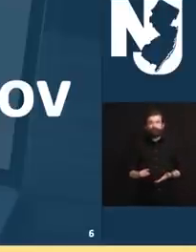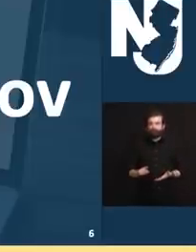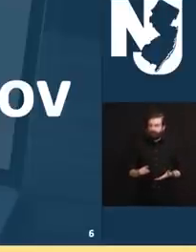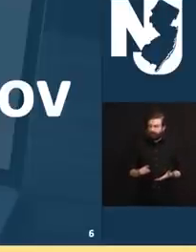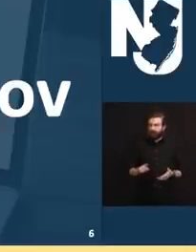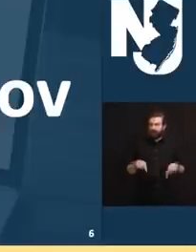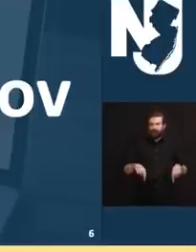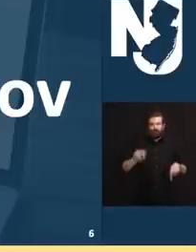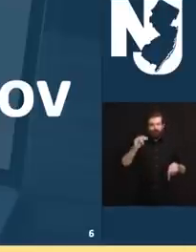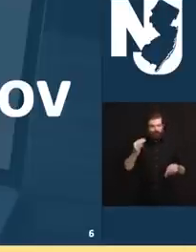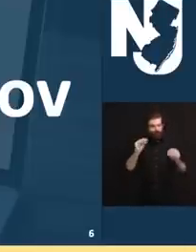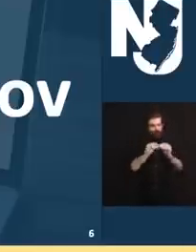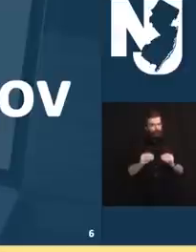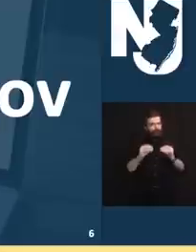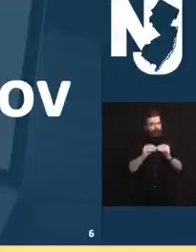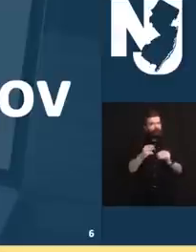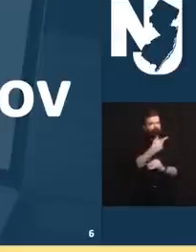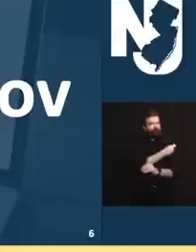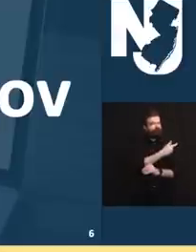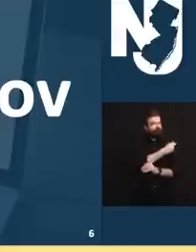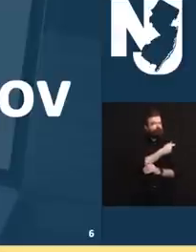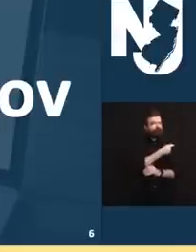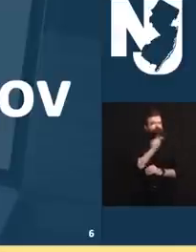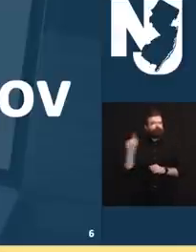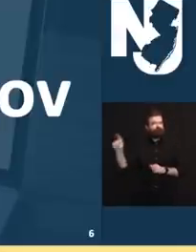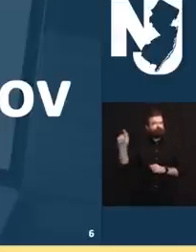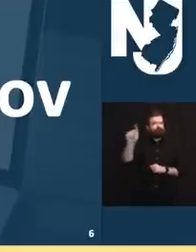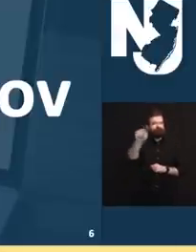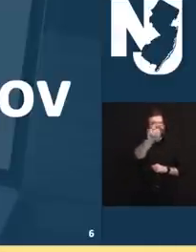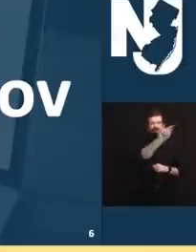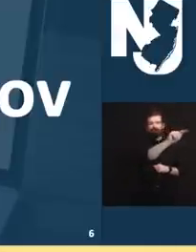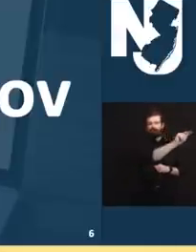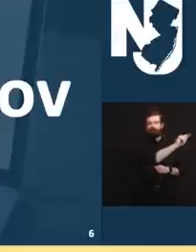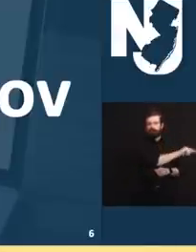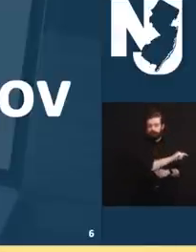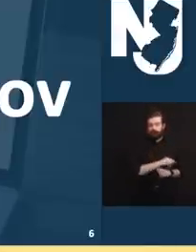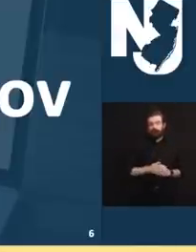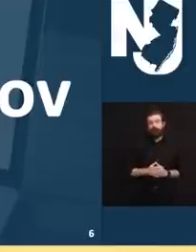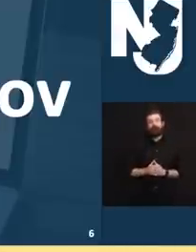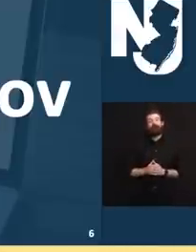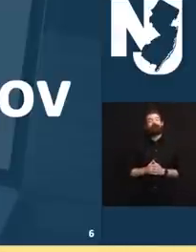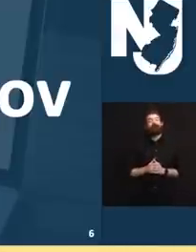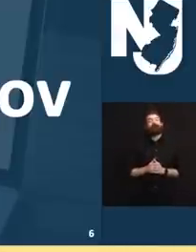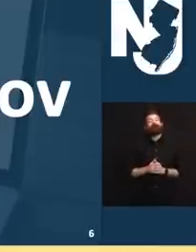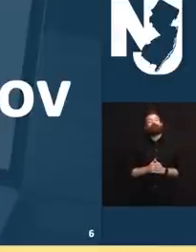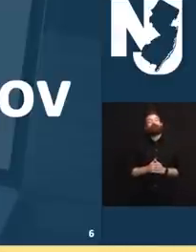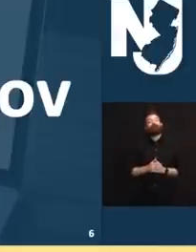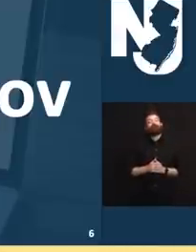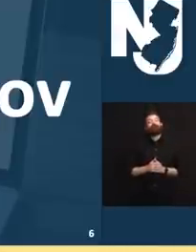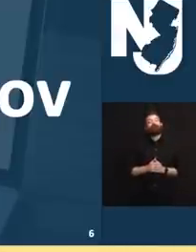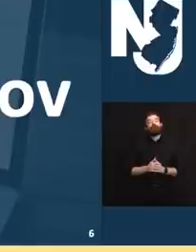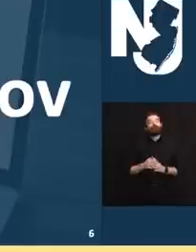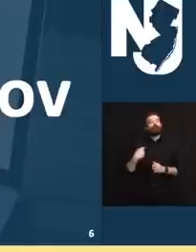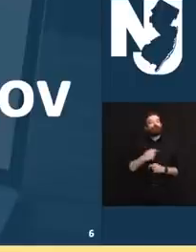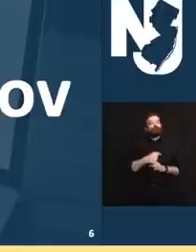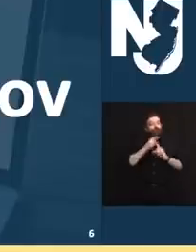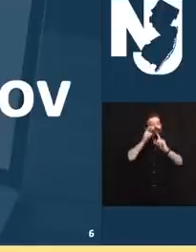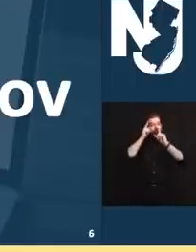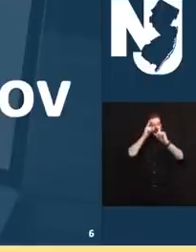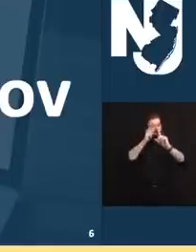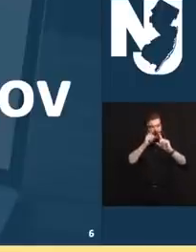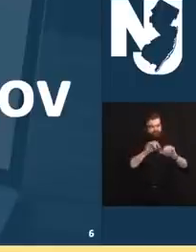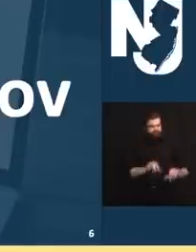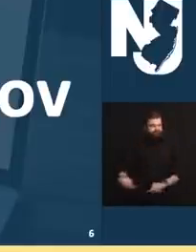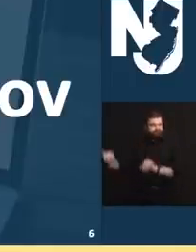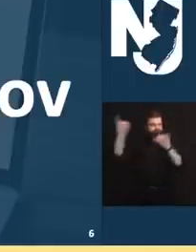us to get to the point where we know there is broad statewide protection against this virus, we need millions of you to step forward